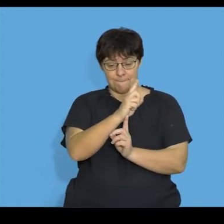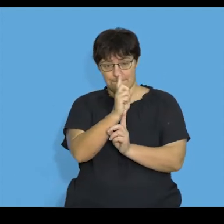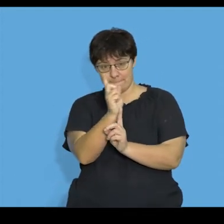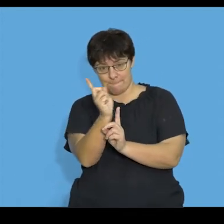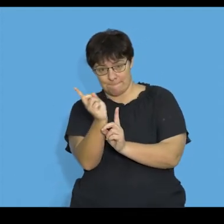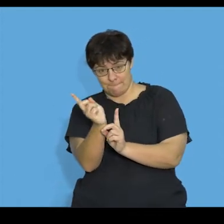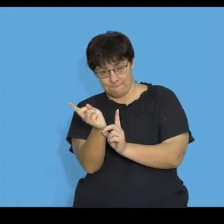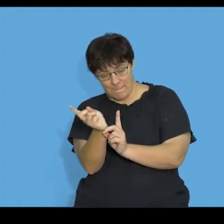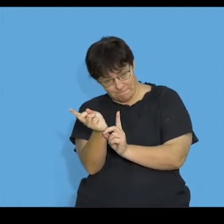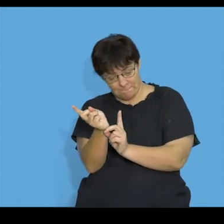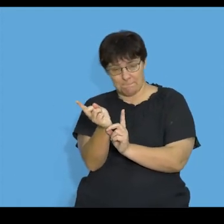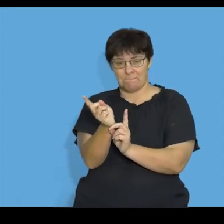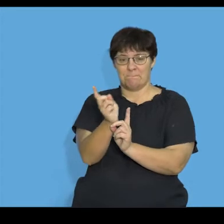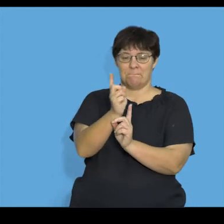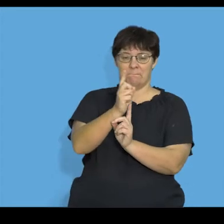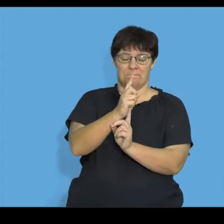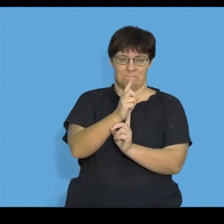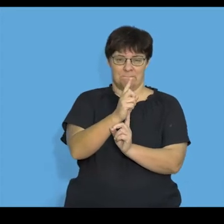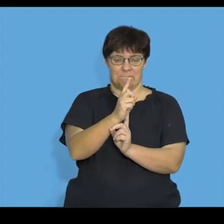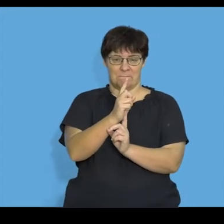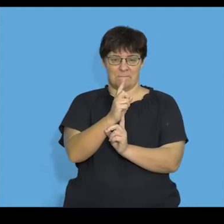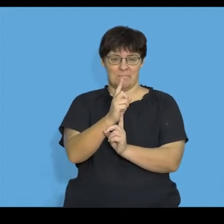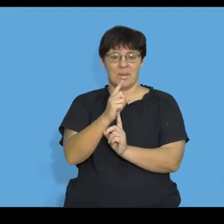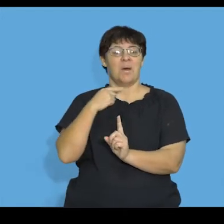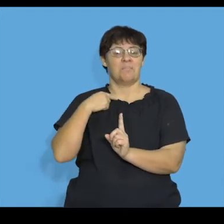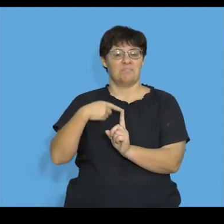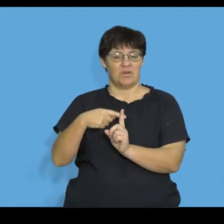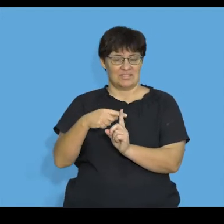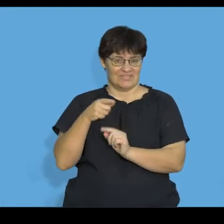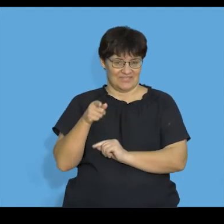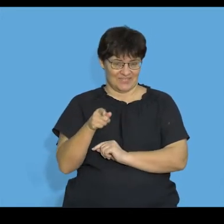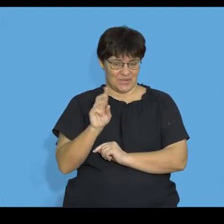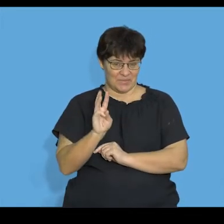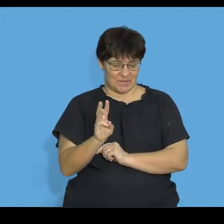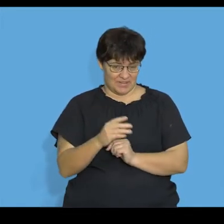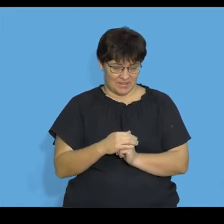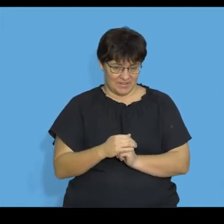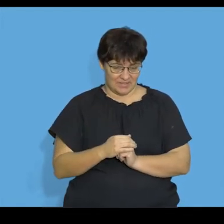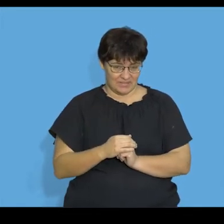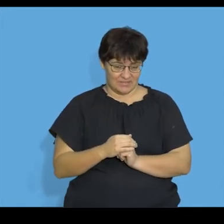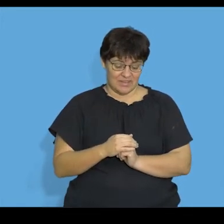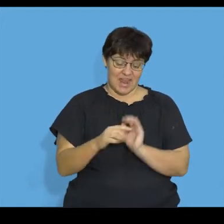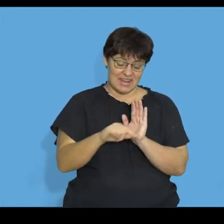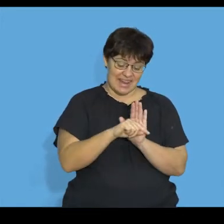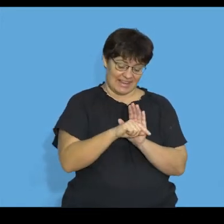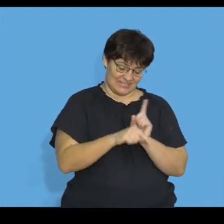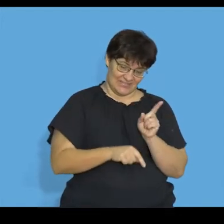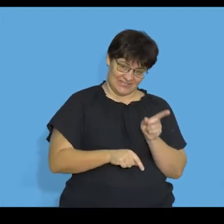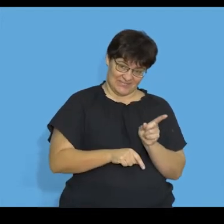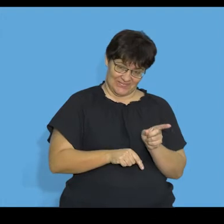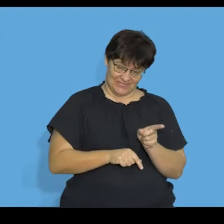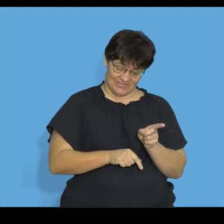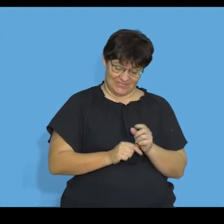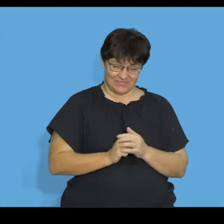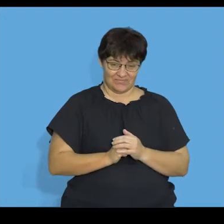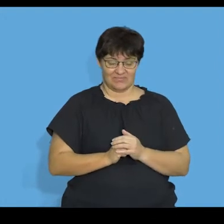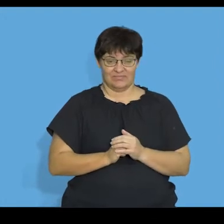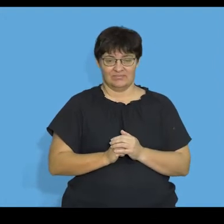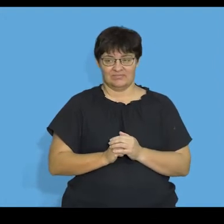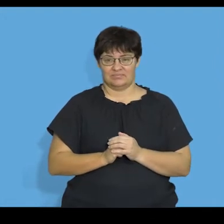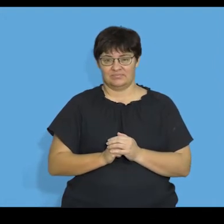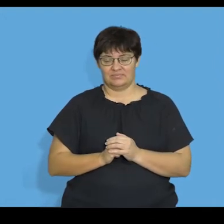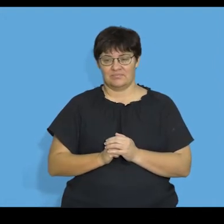seeing here is this is the positive terminal of the voltmeter, and this is the negative terminal of the voltmeter. You can